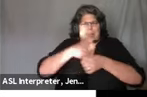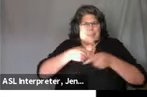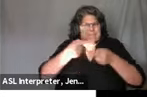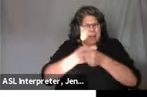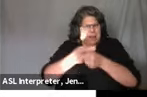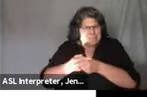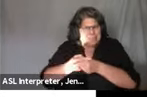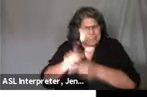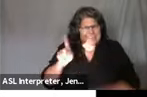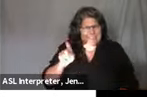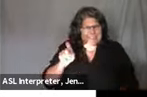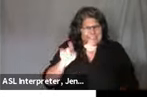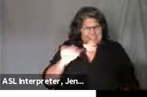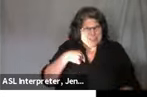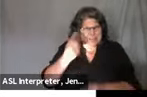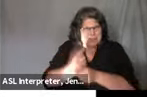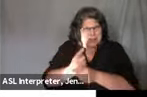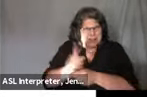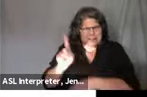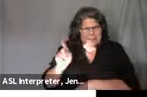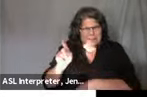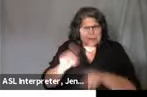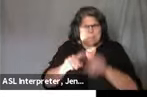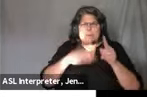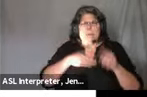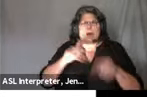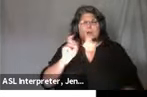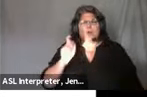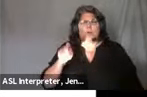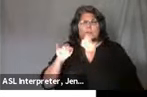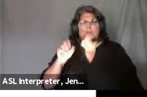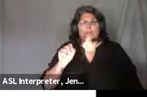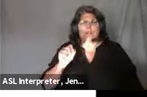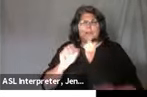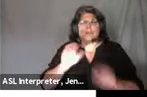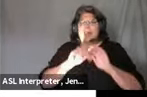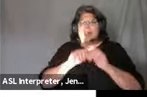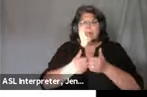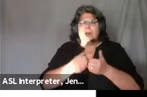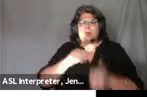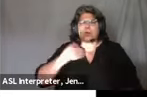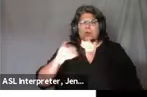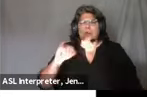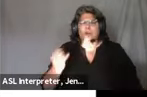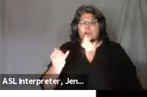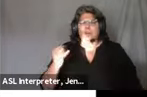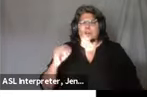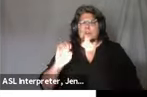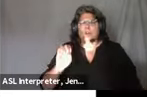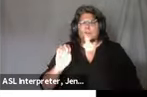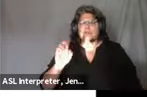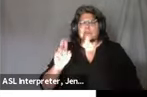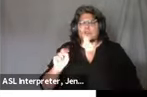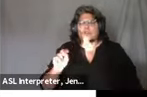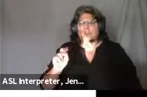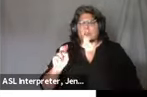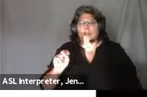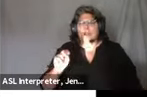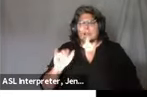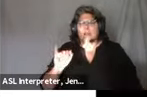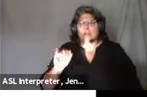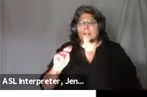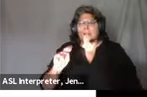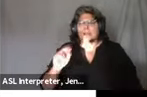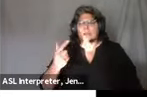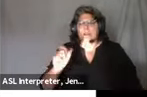right. But my question is, how does the Jennings Bicycle Boulevard figure into either of